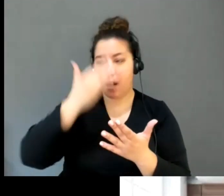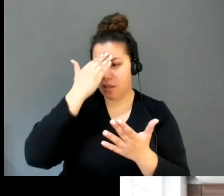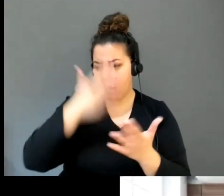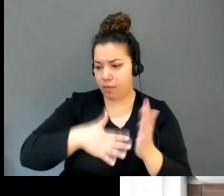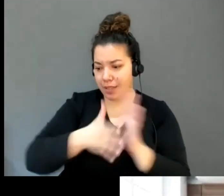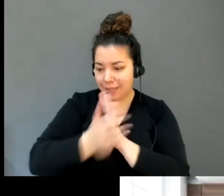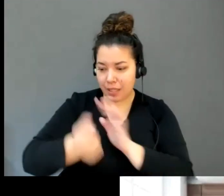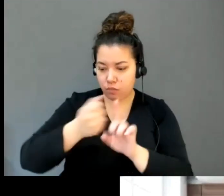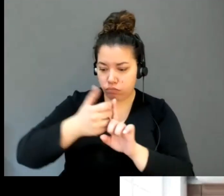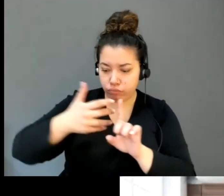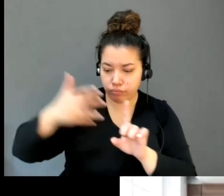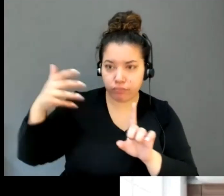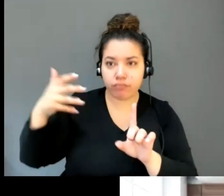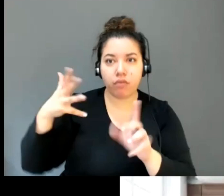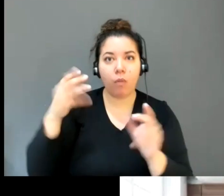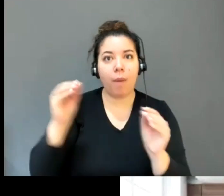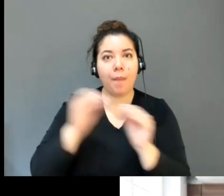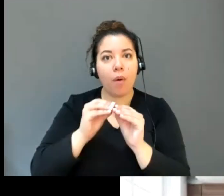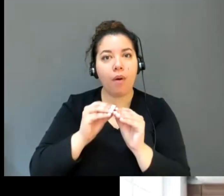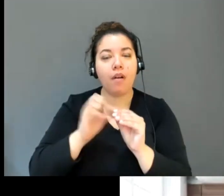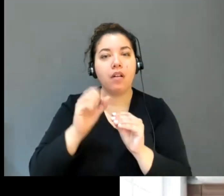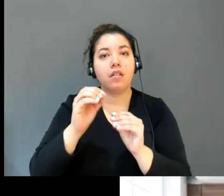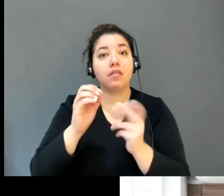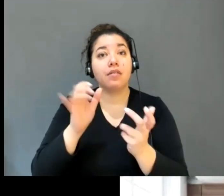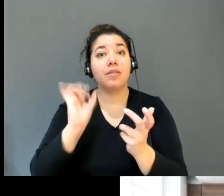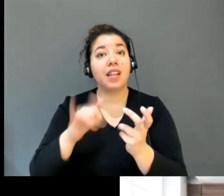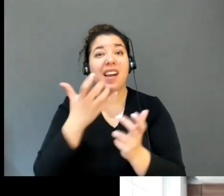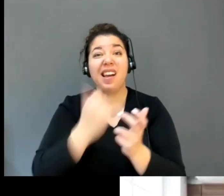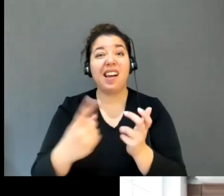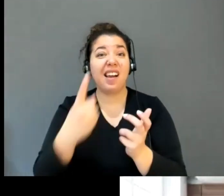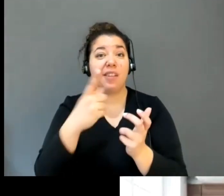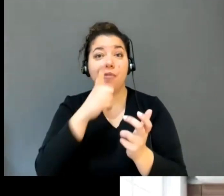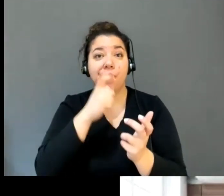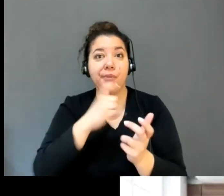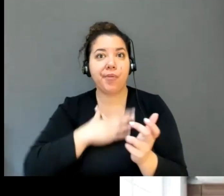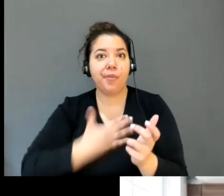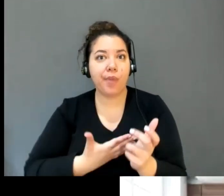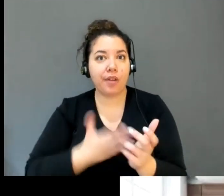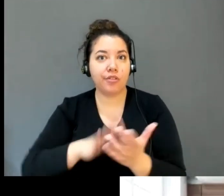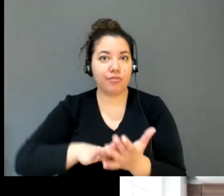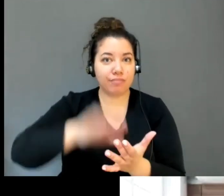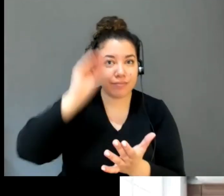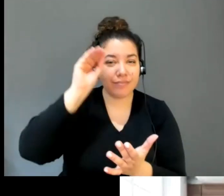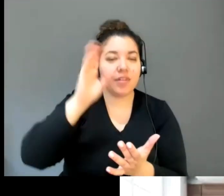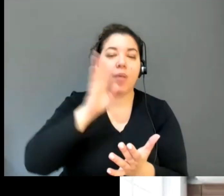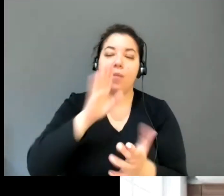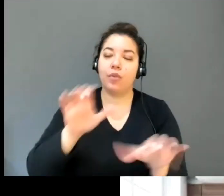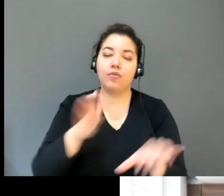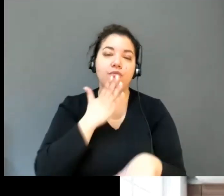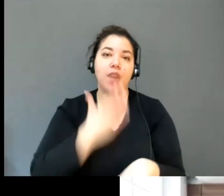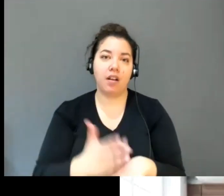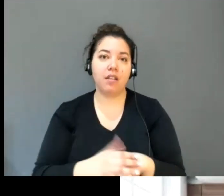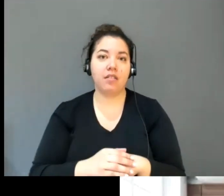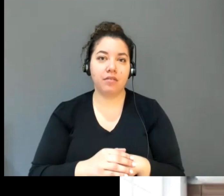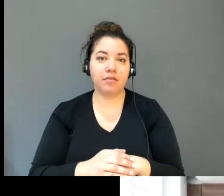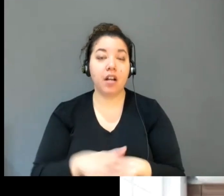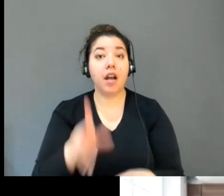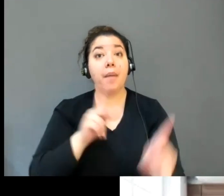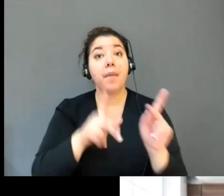think that anyone with a growth mindset will always really be able to do well. I think people who are detail